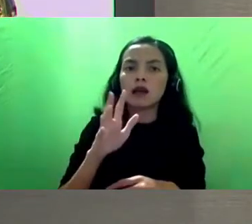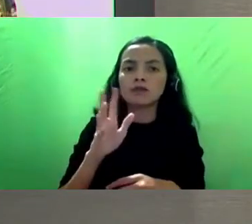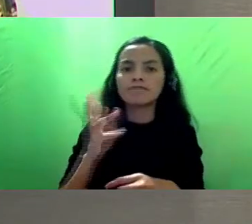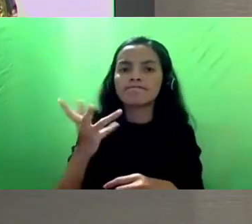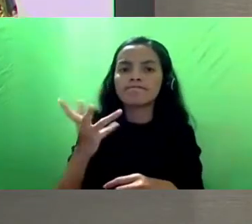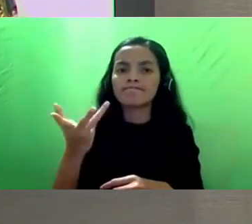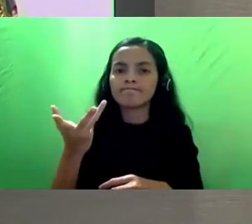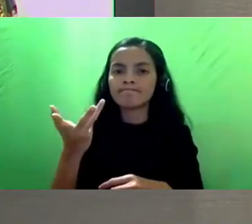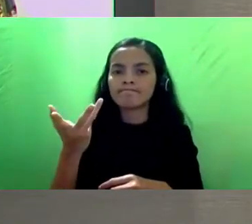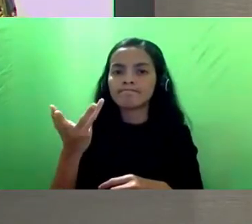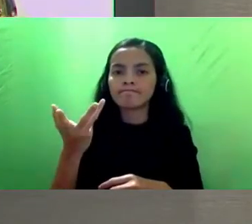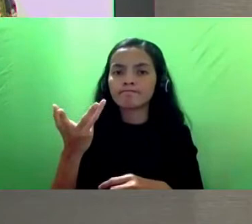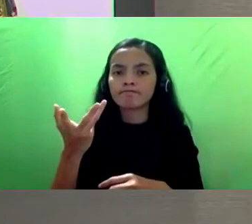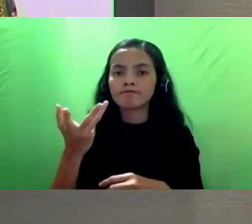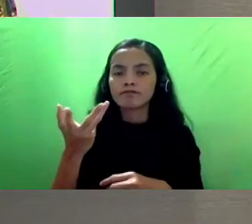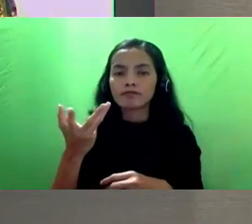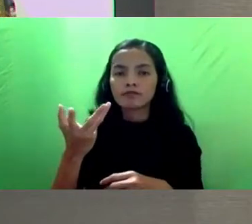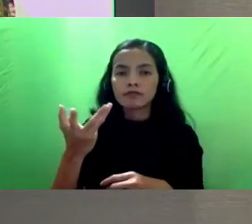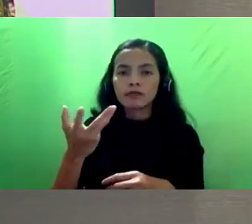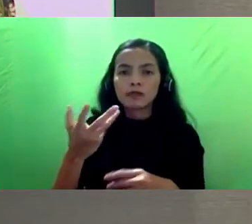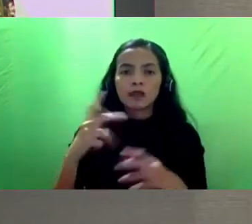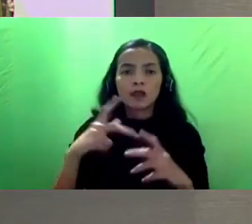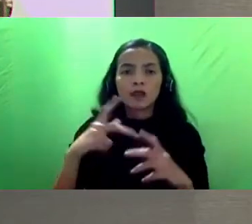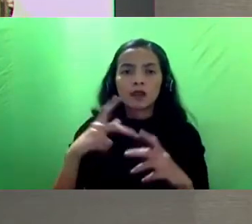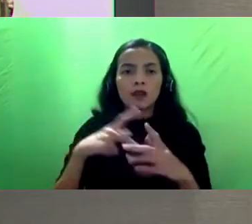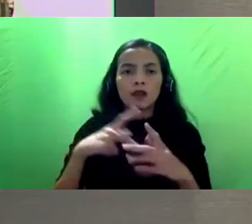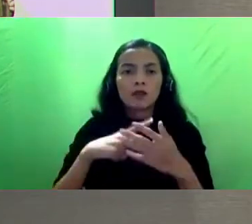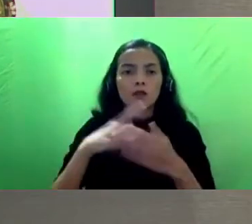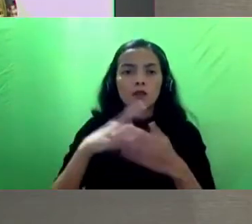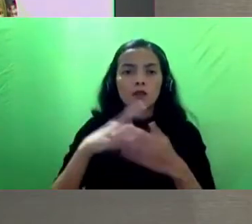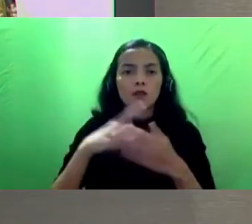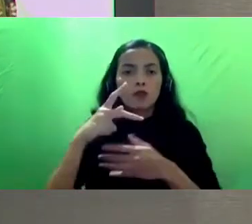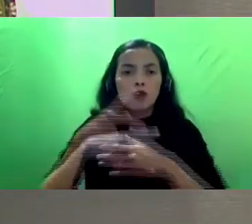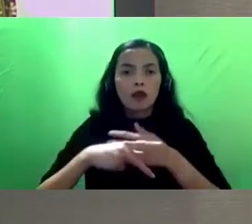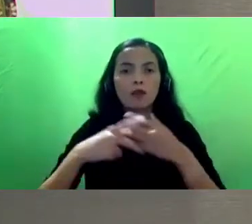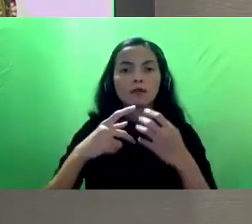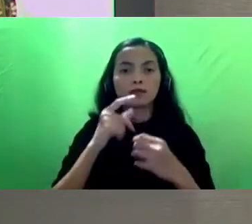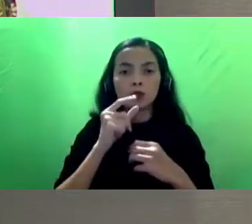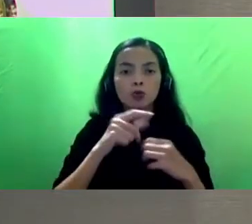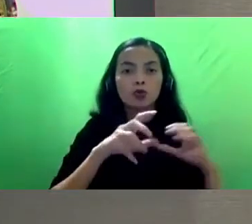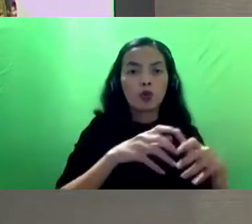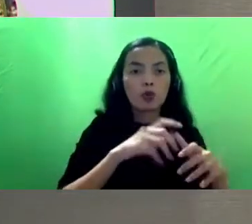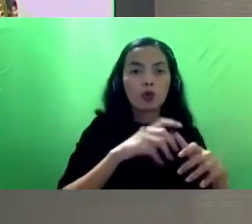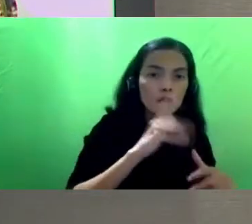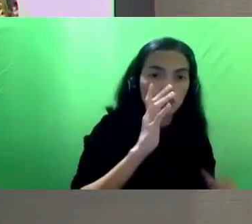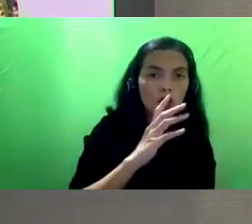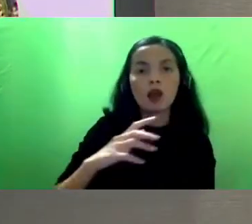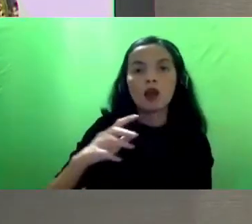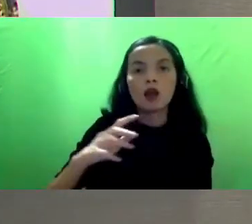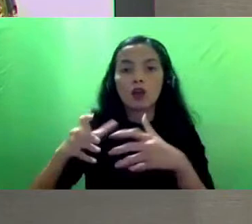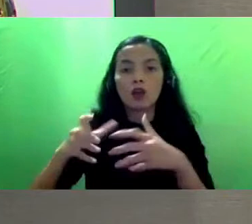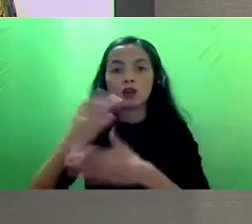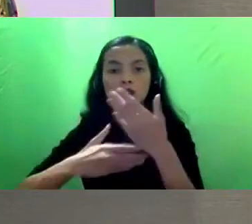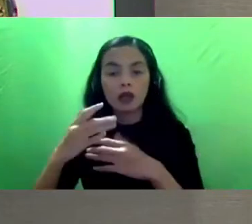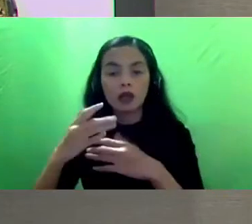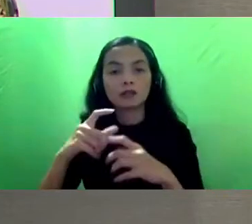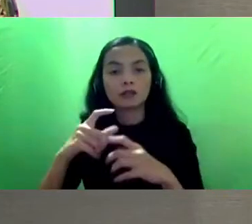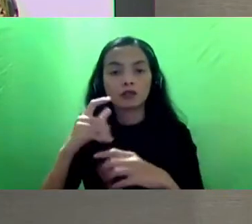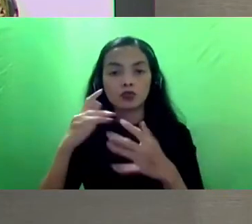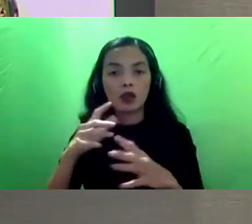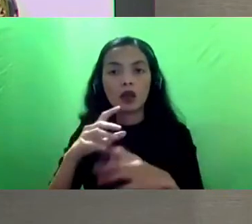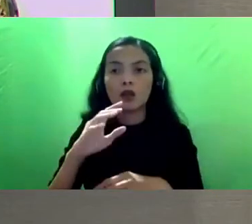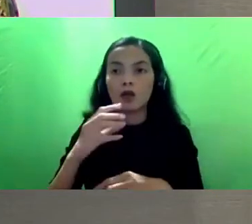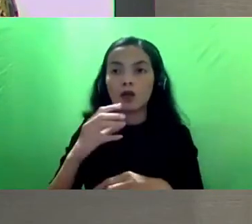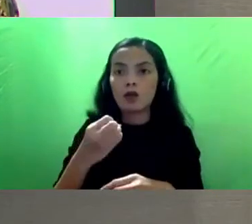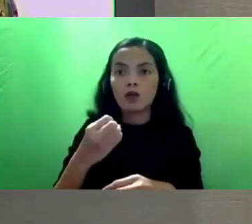already have the program to support the elderly, to support the disabilities since years ago, but the